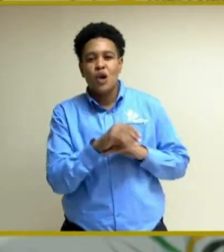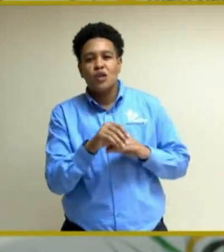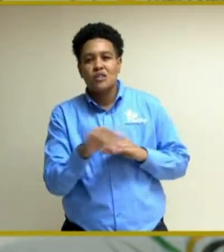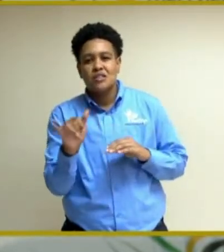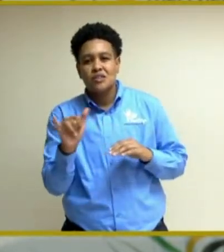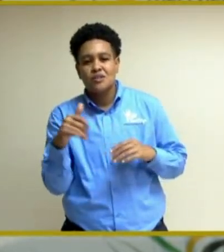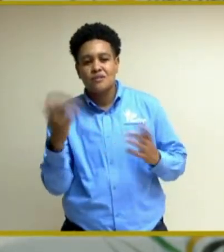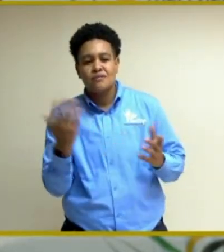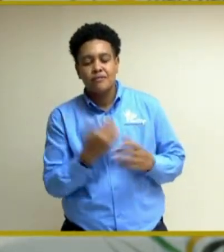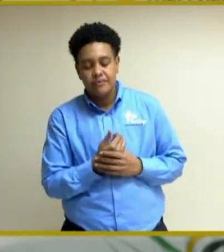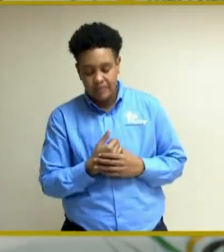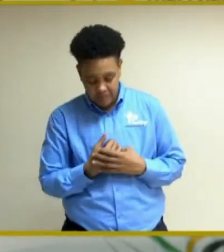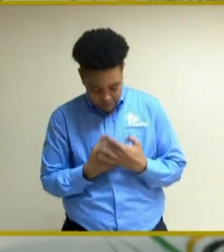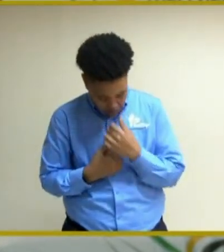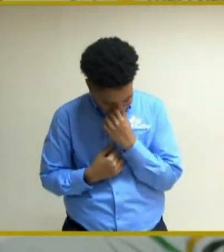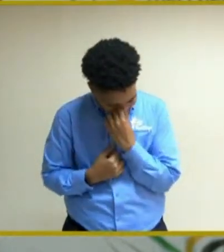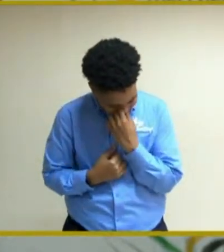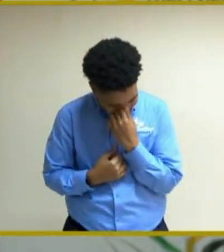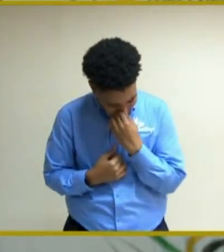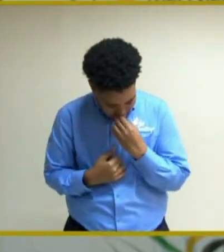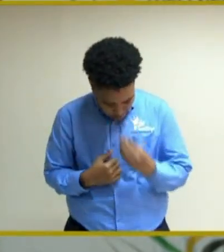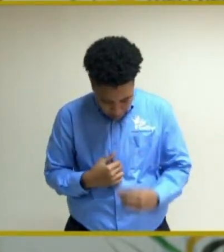right? We do.